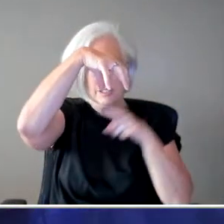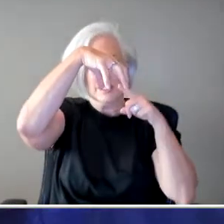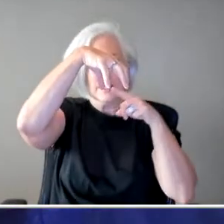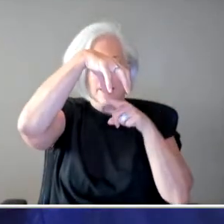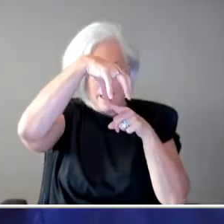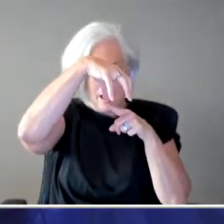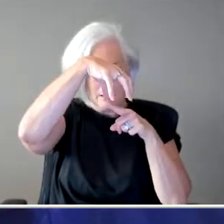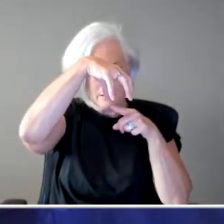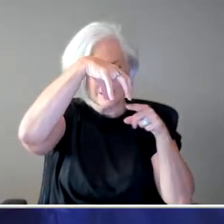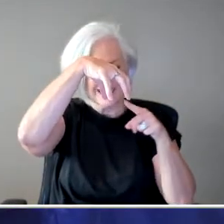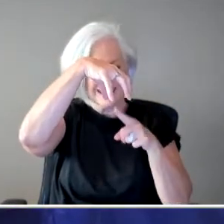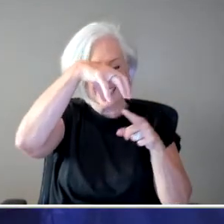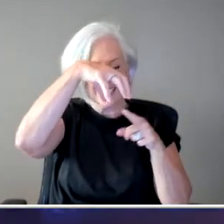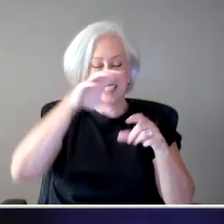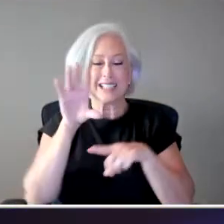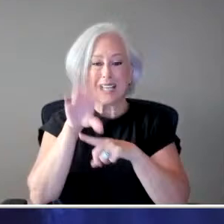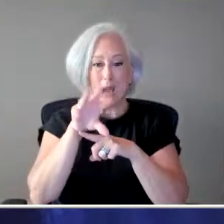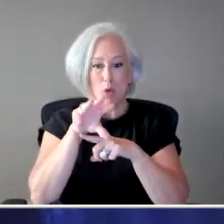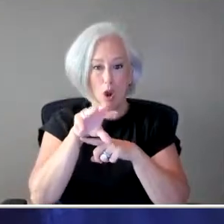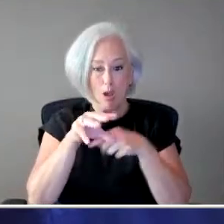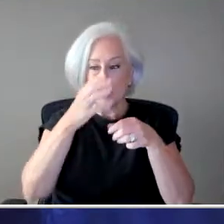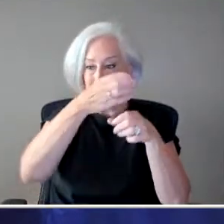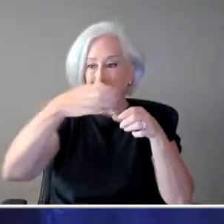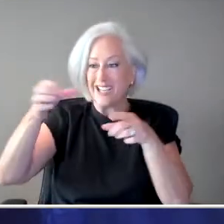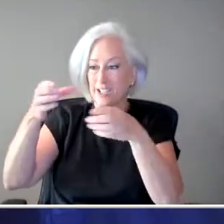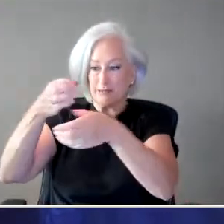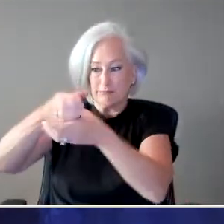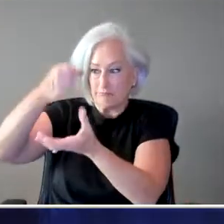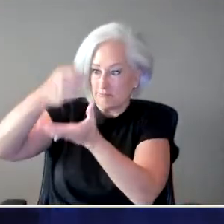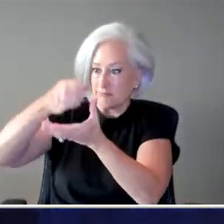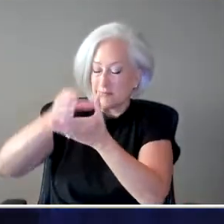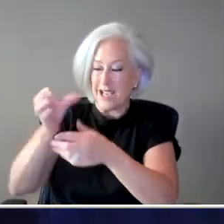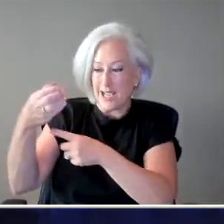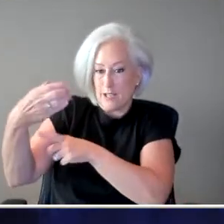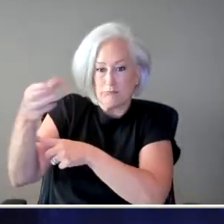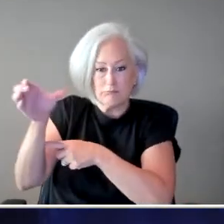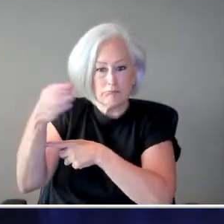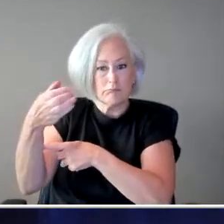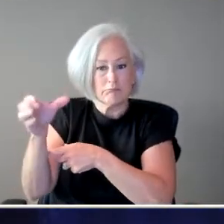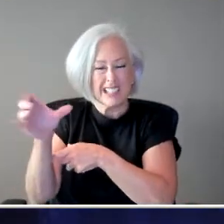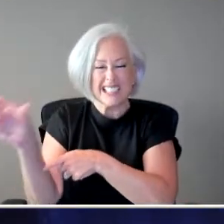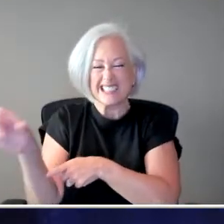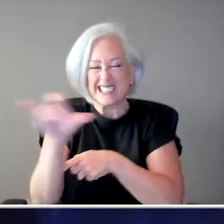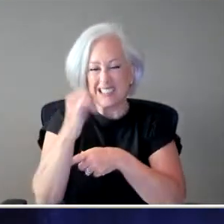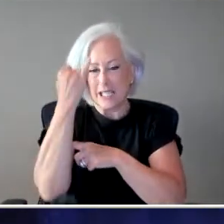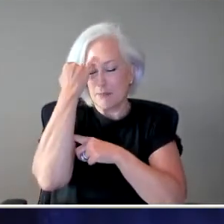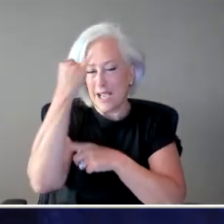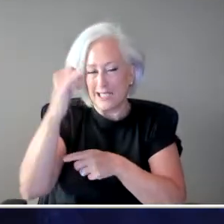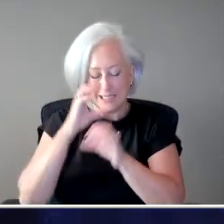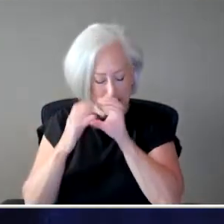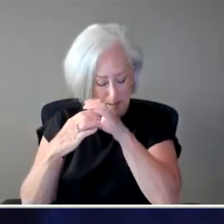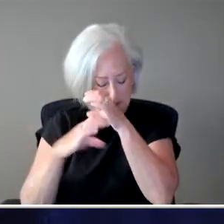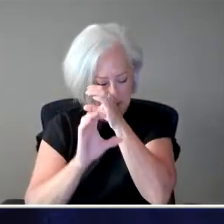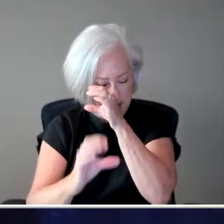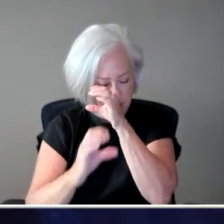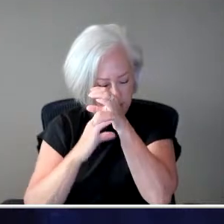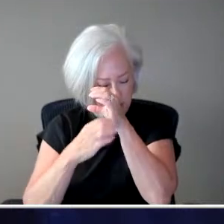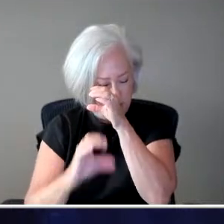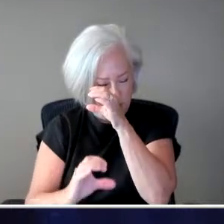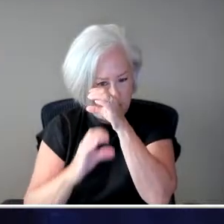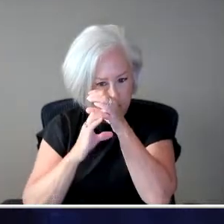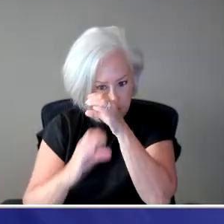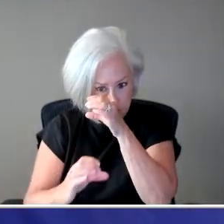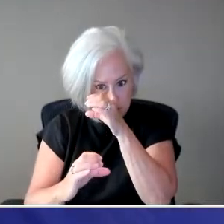arm to move it around and aim it at the area that I want to see. But there's an extremely bright light and